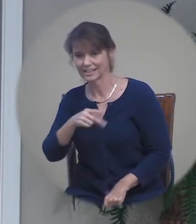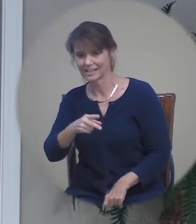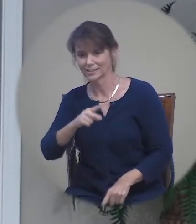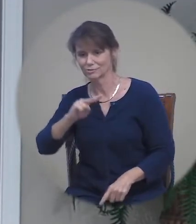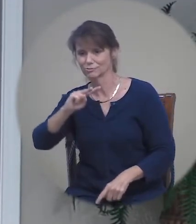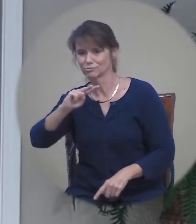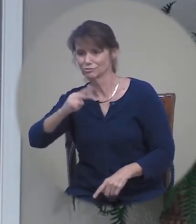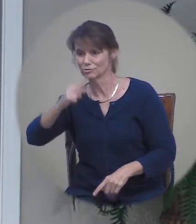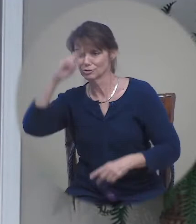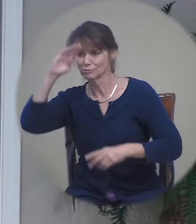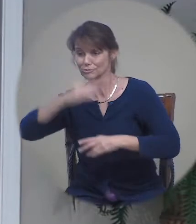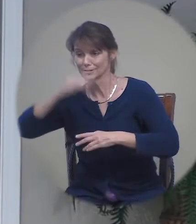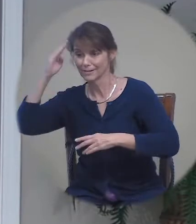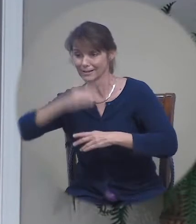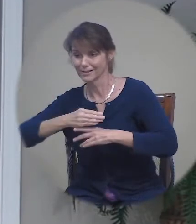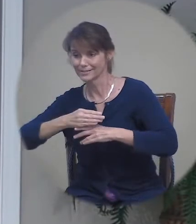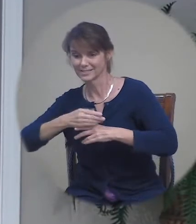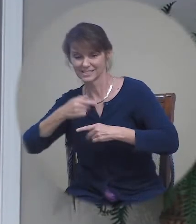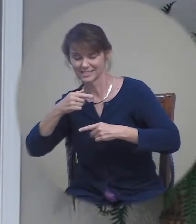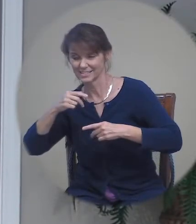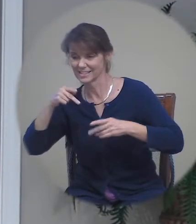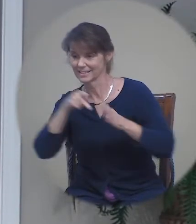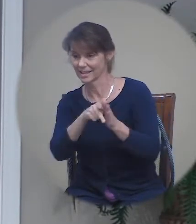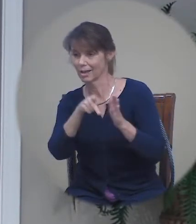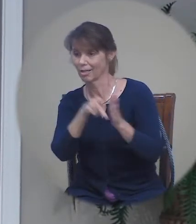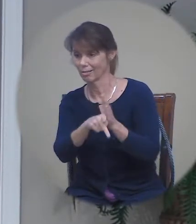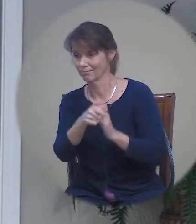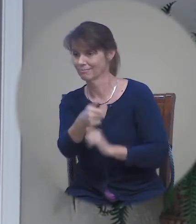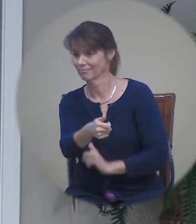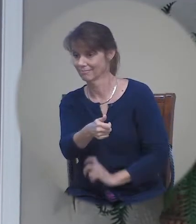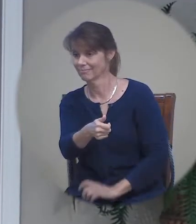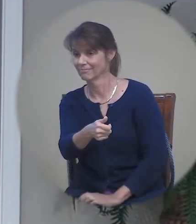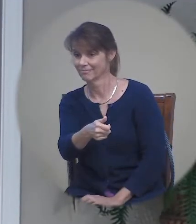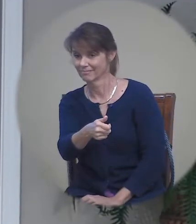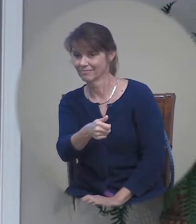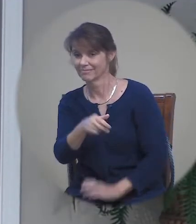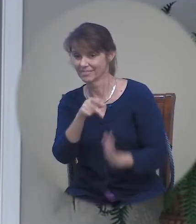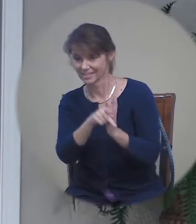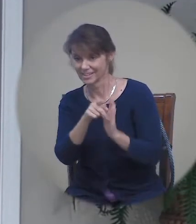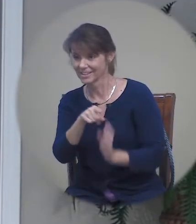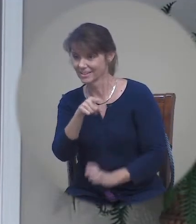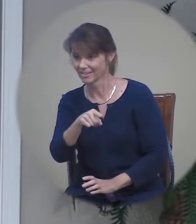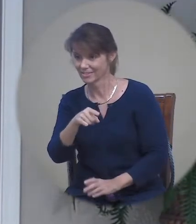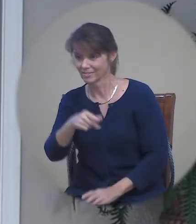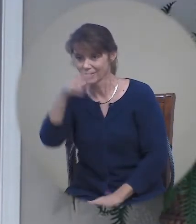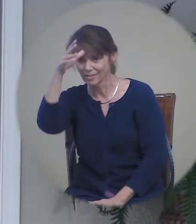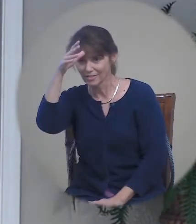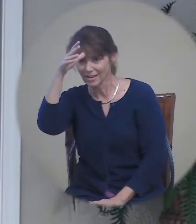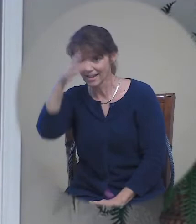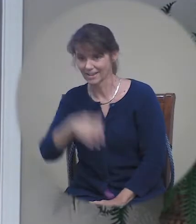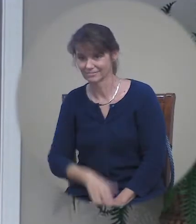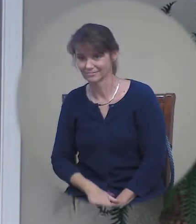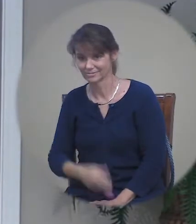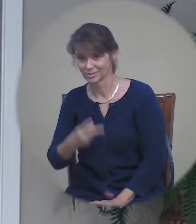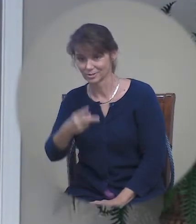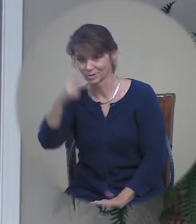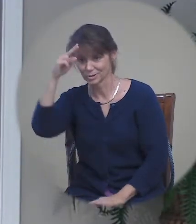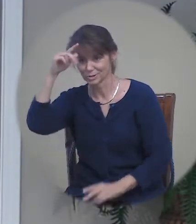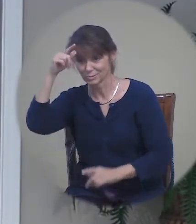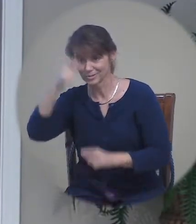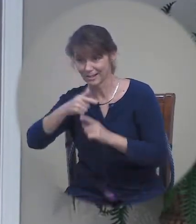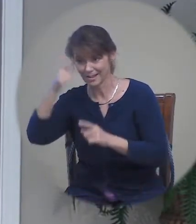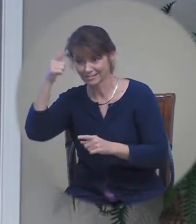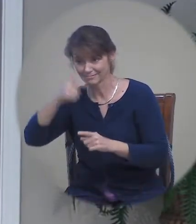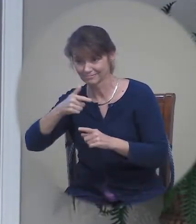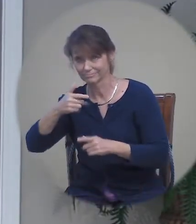to Judah. So the Lord fulfilled his promise to the people. So, anybody